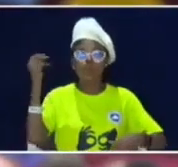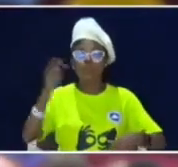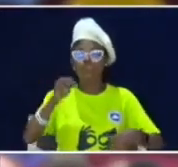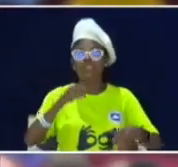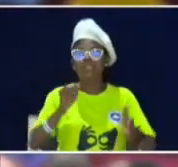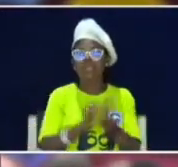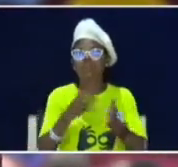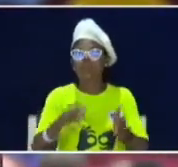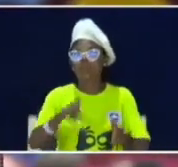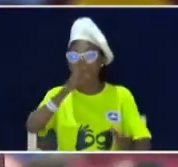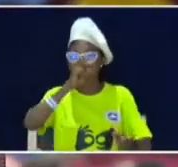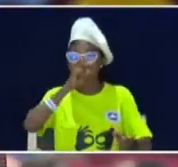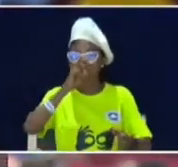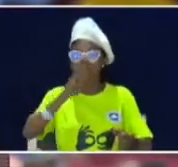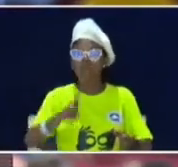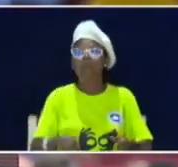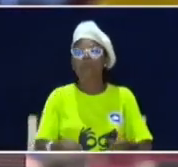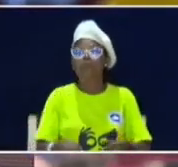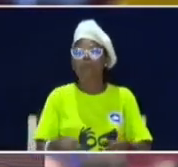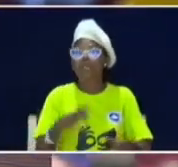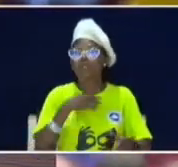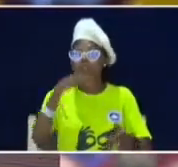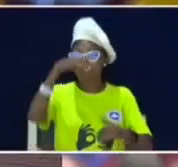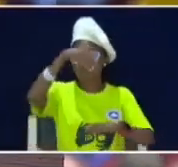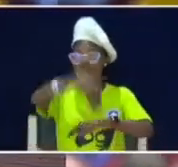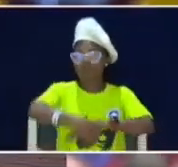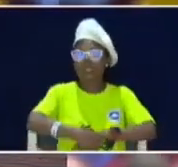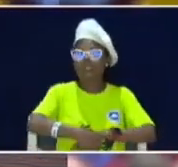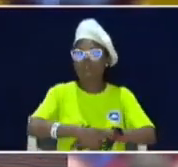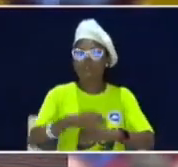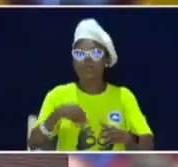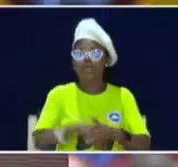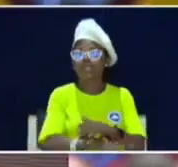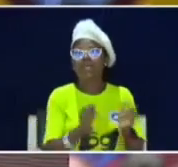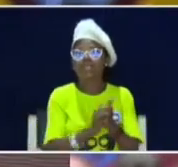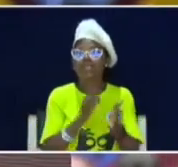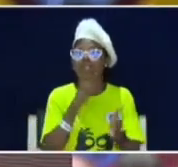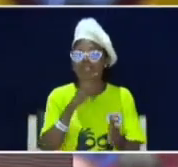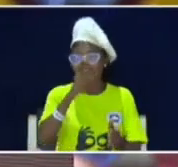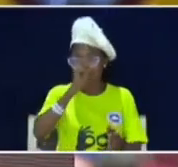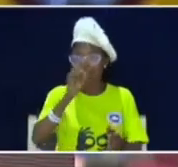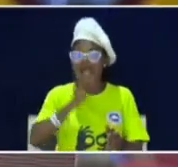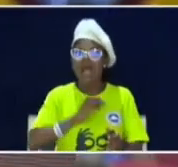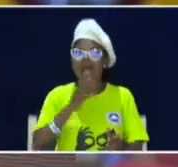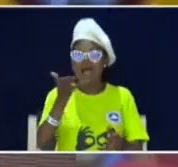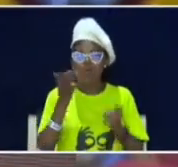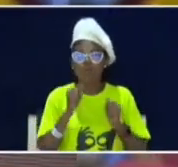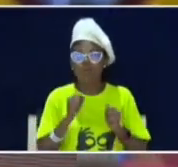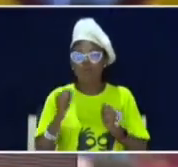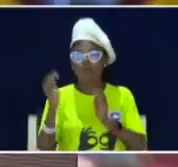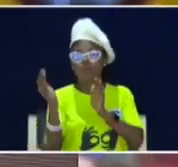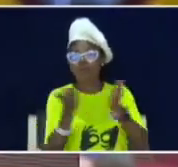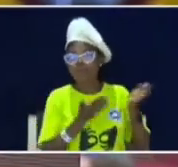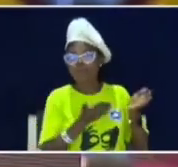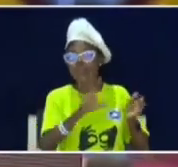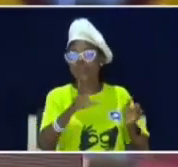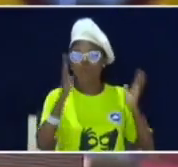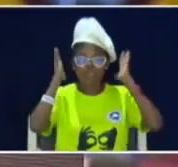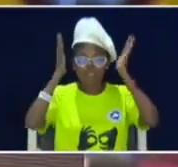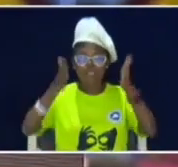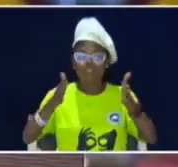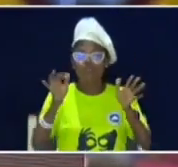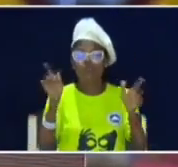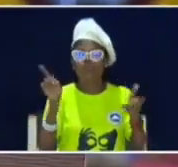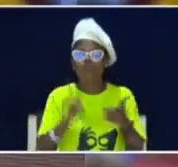tonight, the theme of tonight is centered on that eagle. And I want to draw our attention to some certain things of an